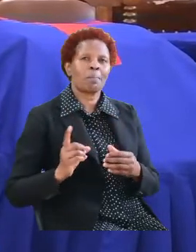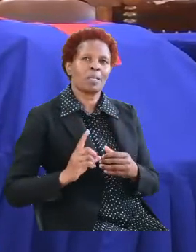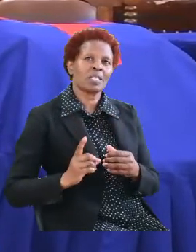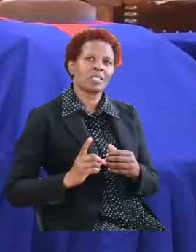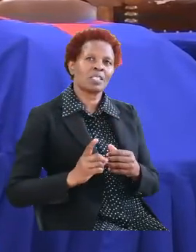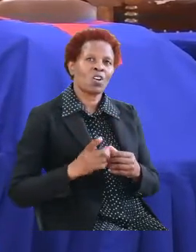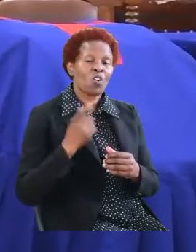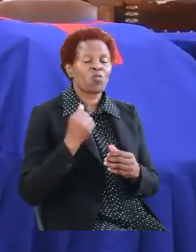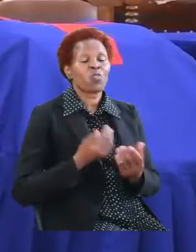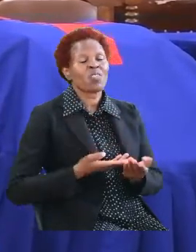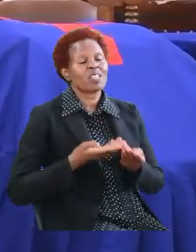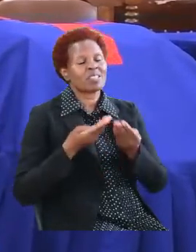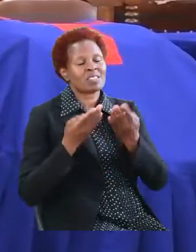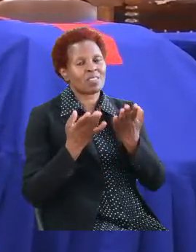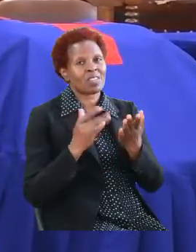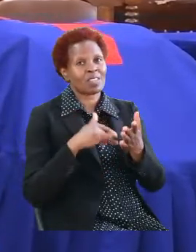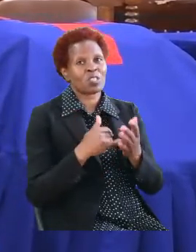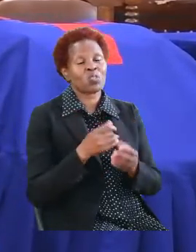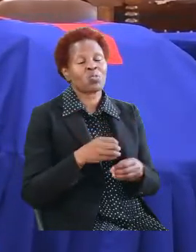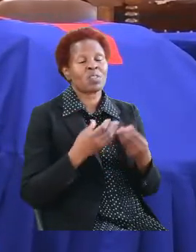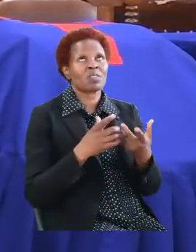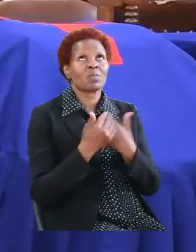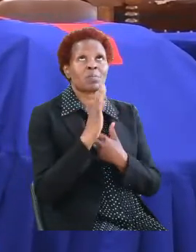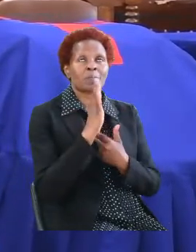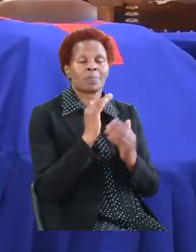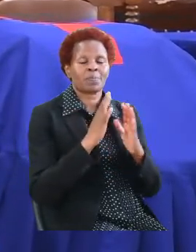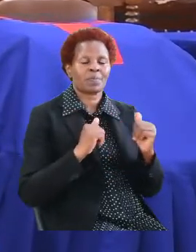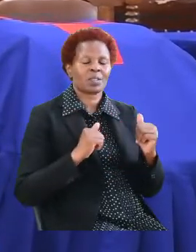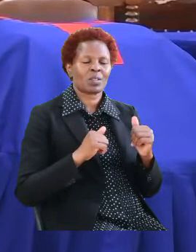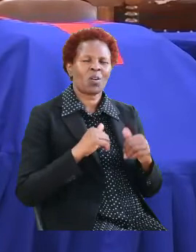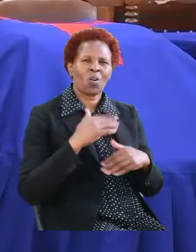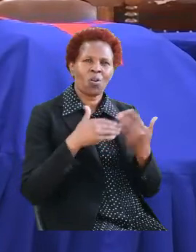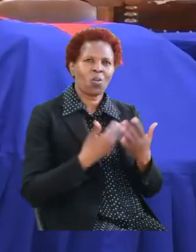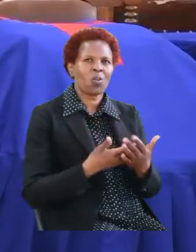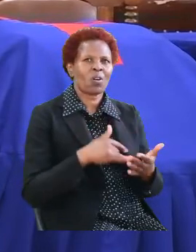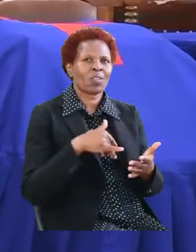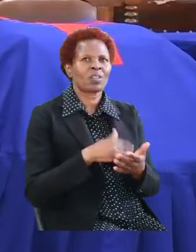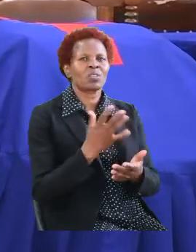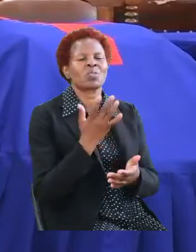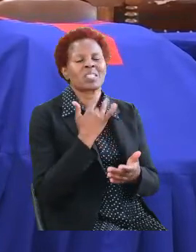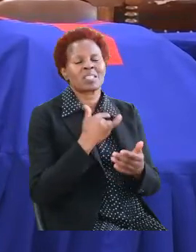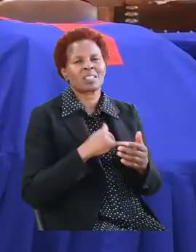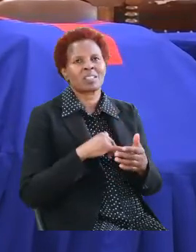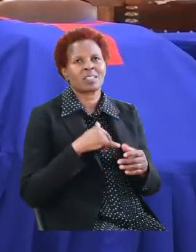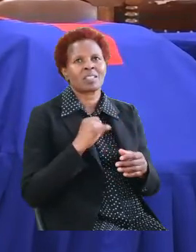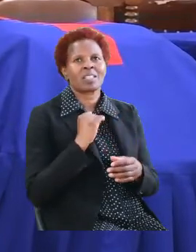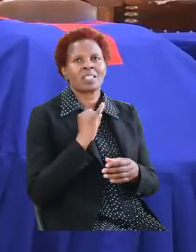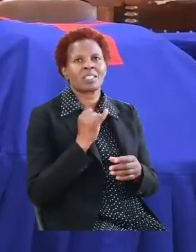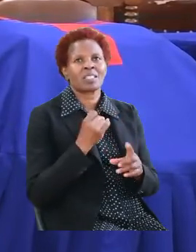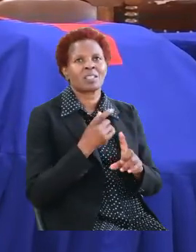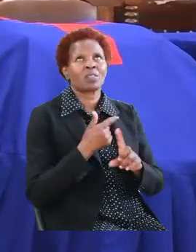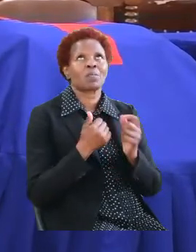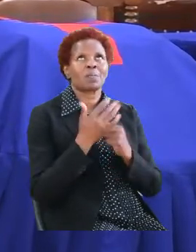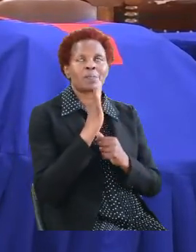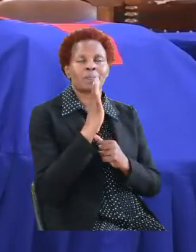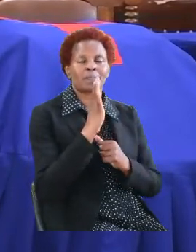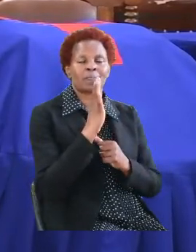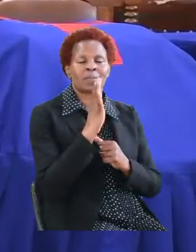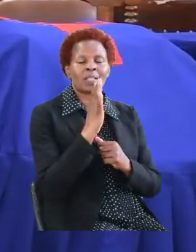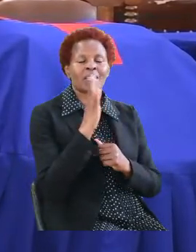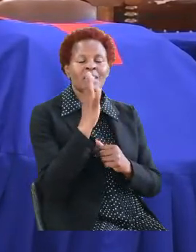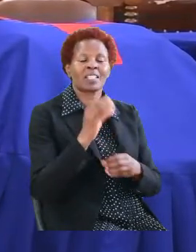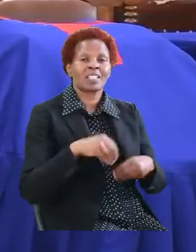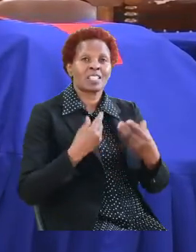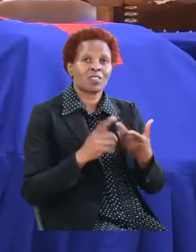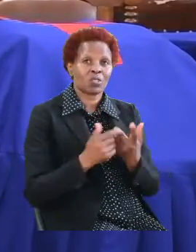for the service that you give into the house of the Lord. Anything that you ever needed, he's going to facilitate